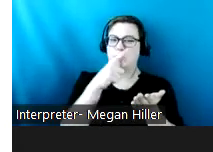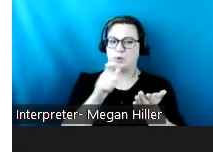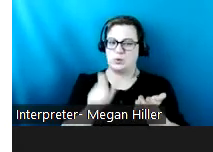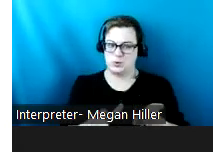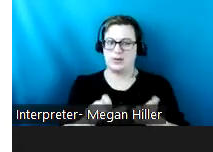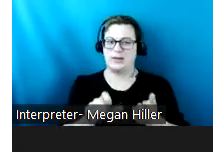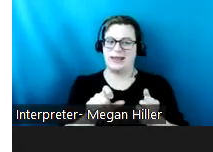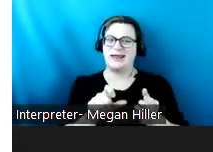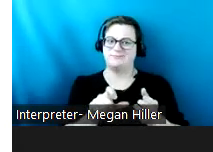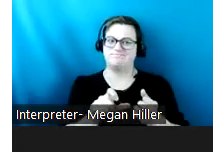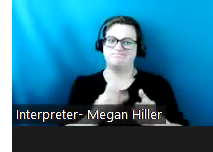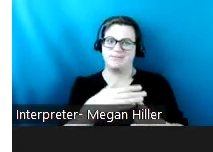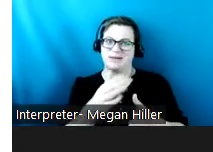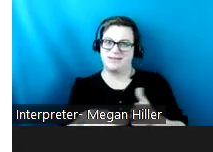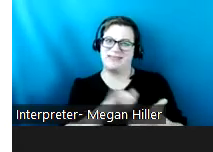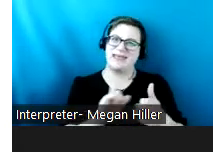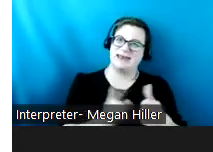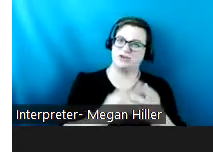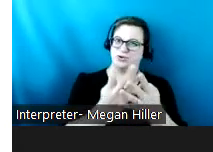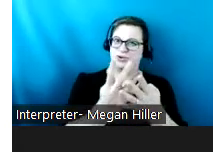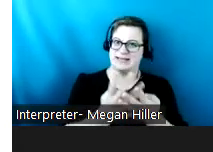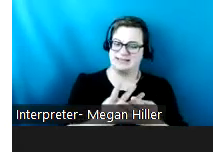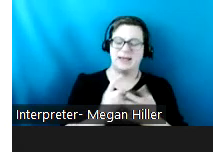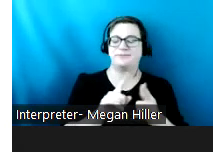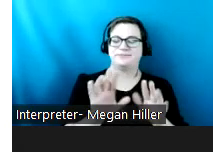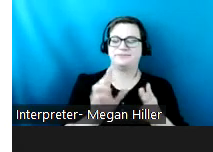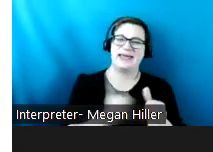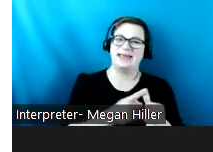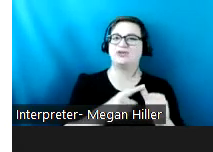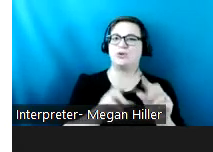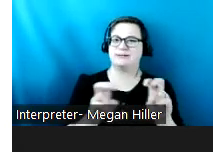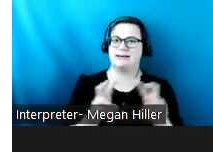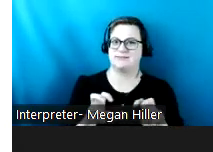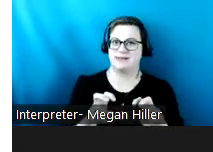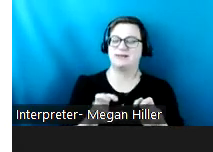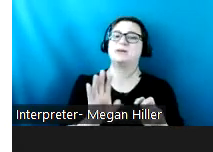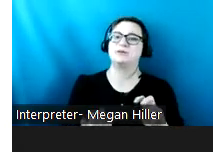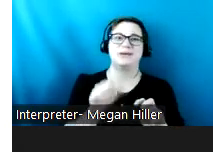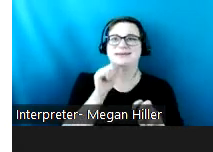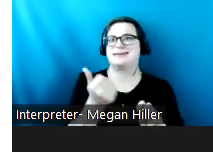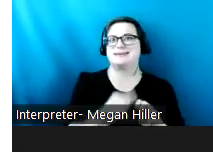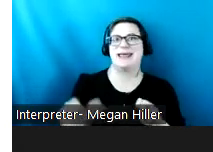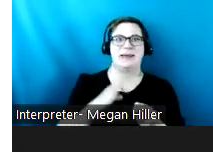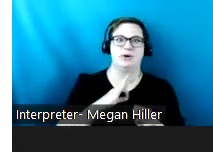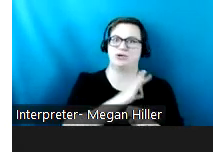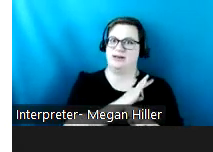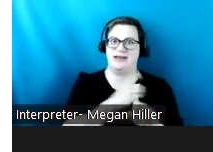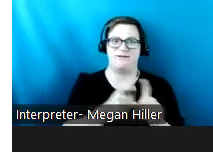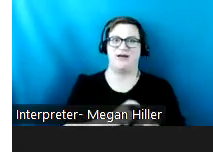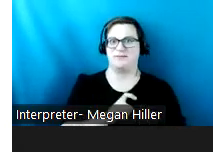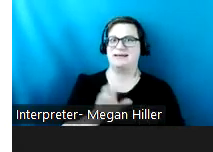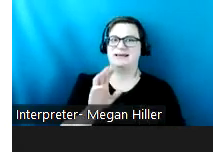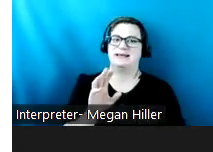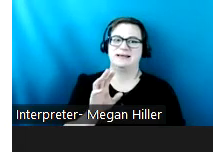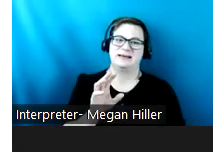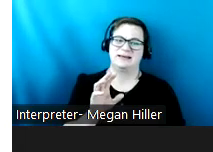complete the initial assessment. So it's not just any personnel defined in that 2.6.c as the screening is. So